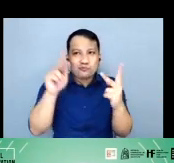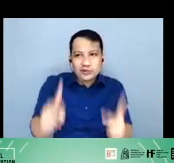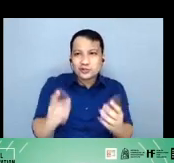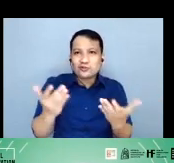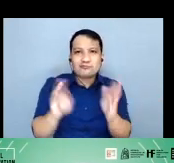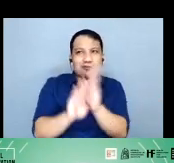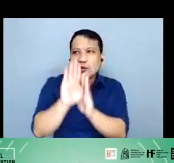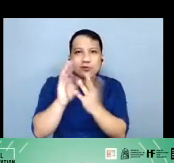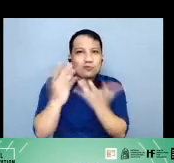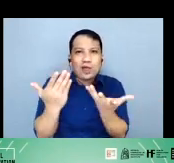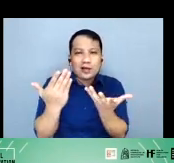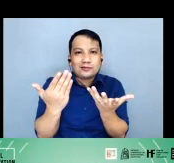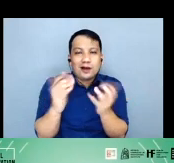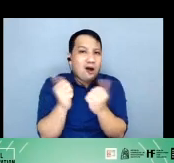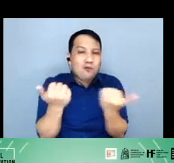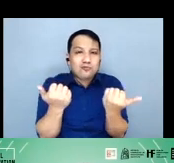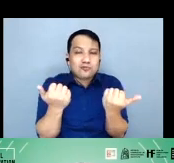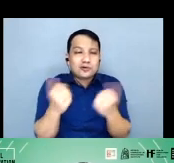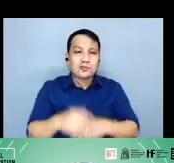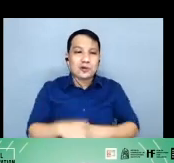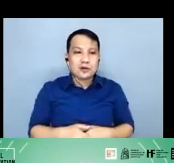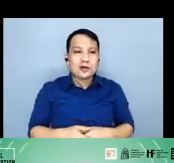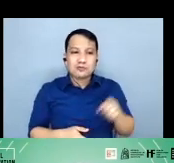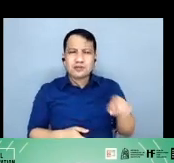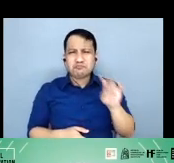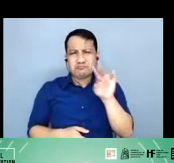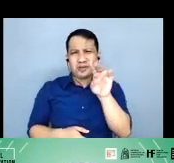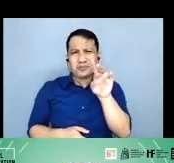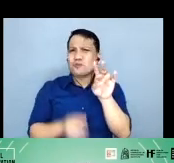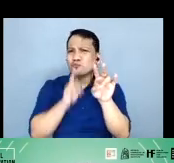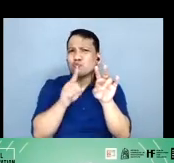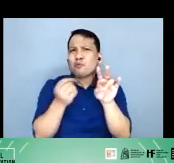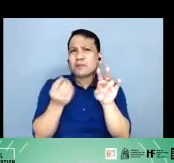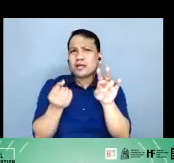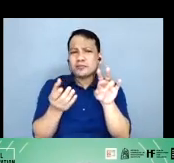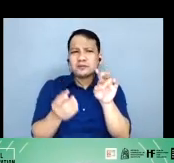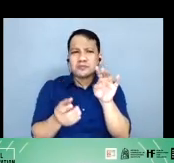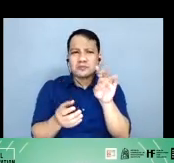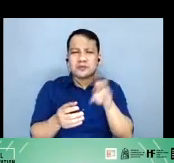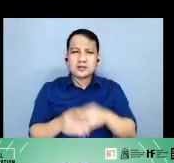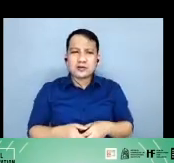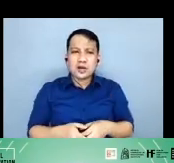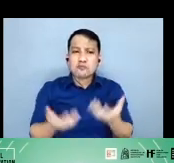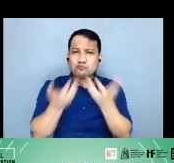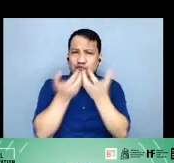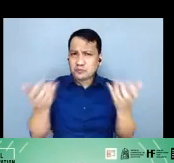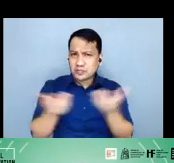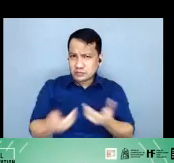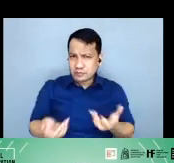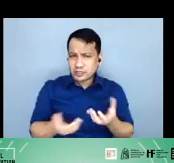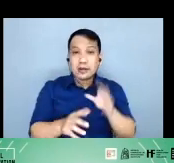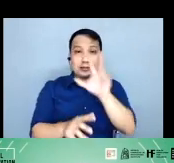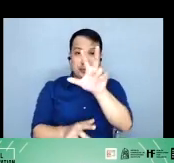development? Now, 17 goals is quite a lot. So in order to better frame it, we can separate it into three